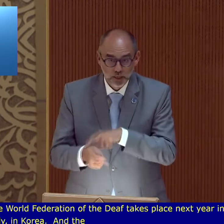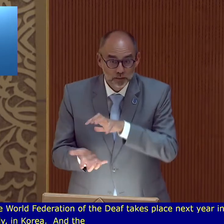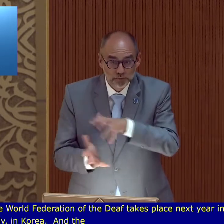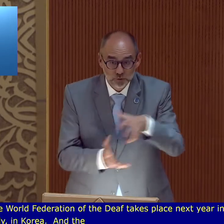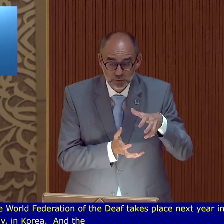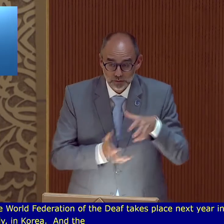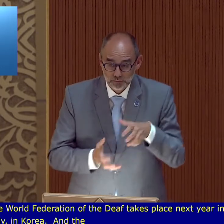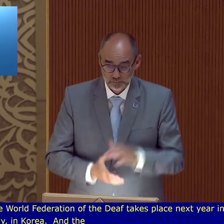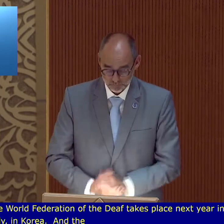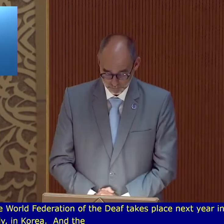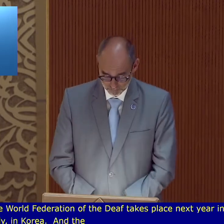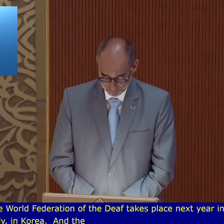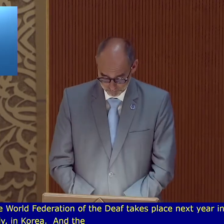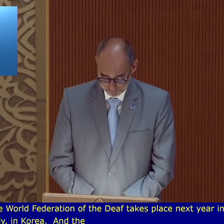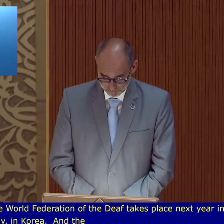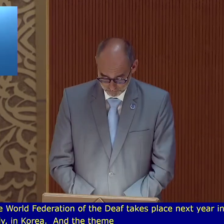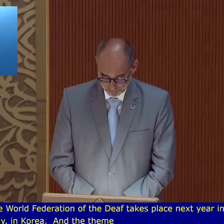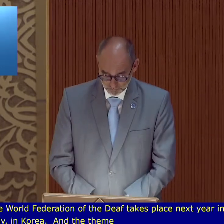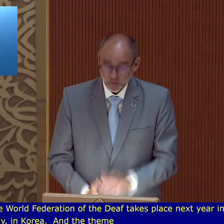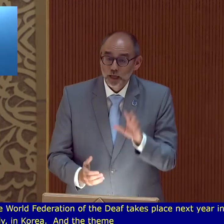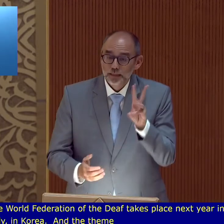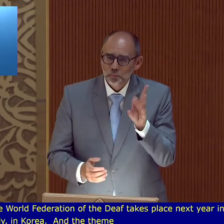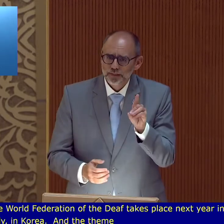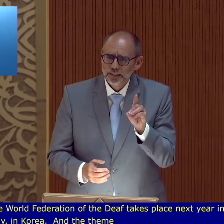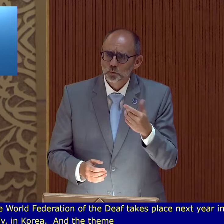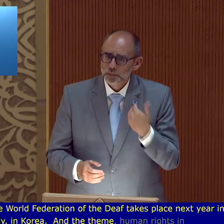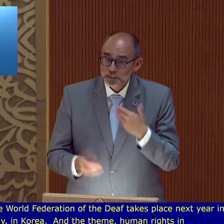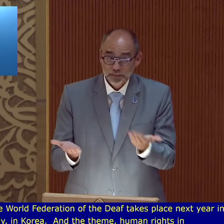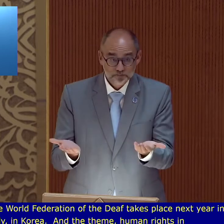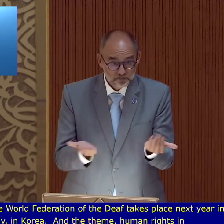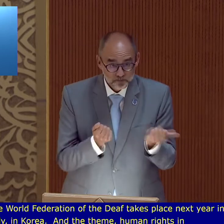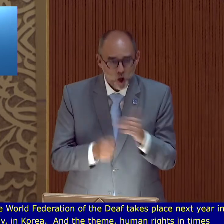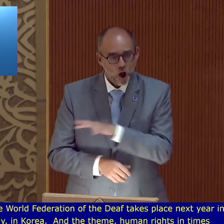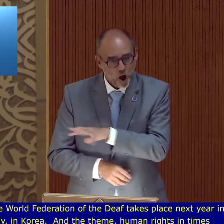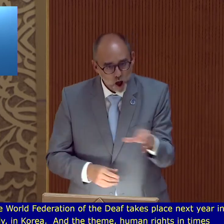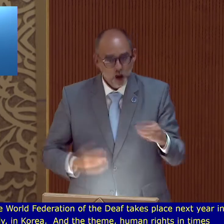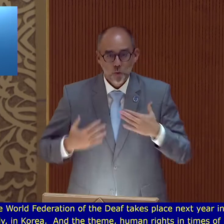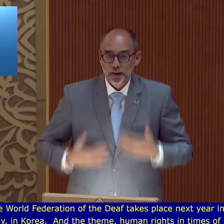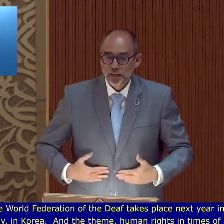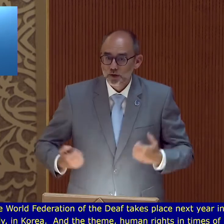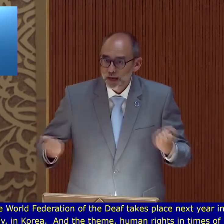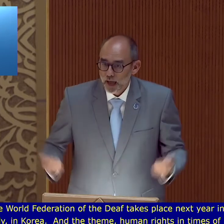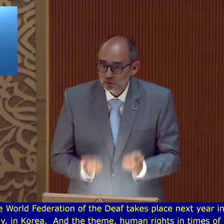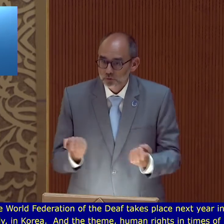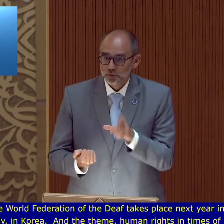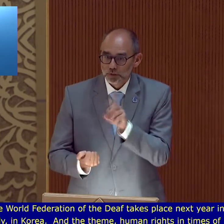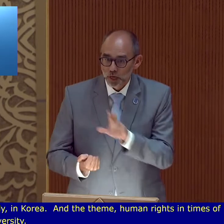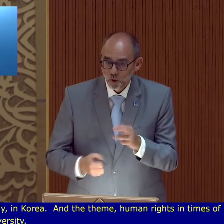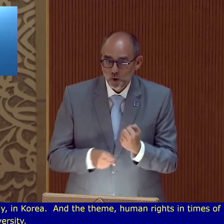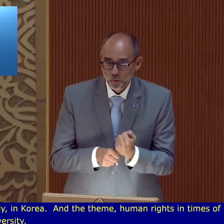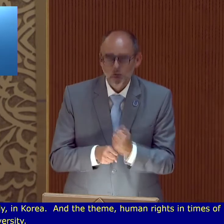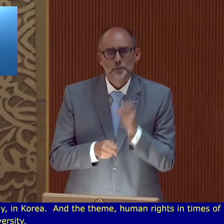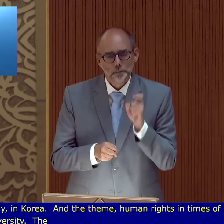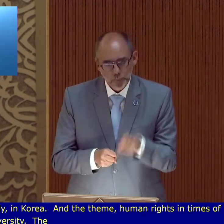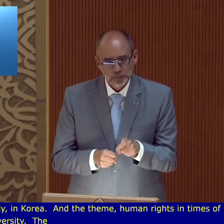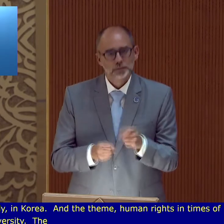Human rights in times of diversity. The World Federation of the Deaf invite all human